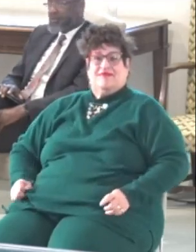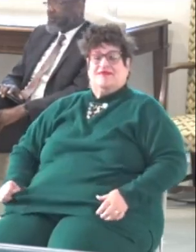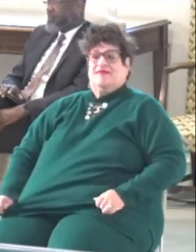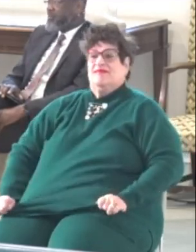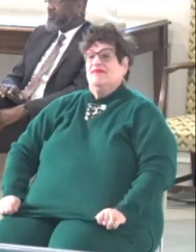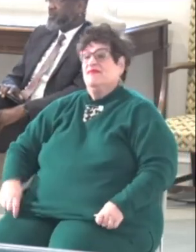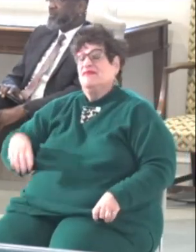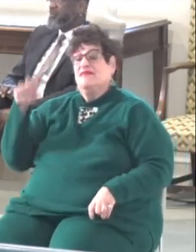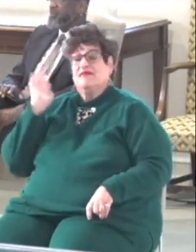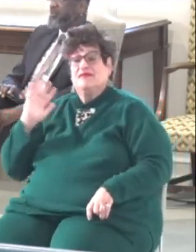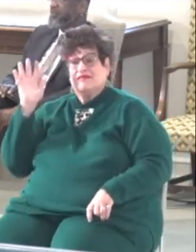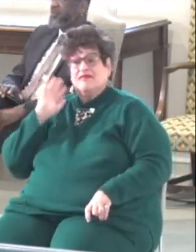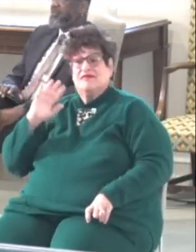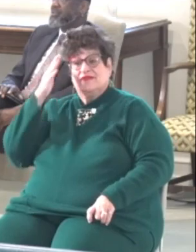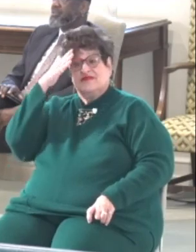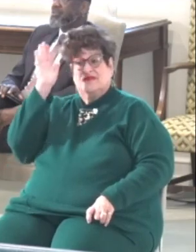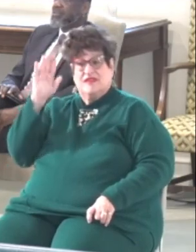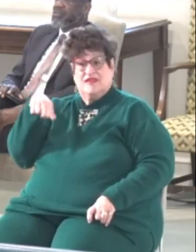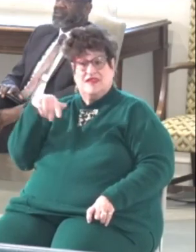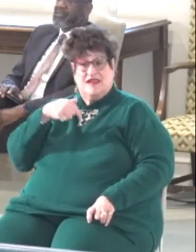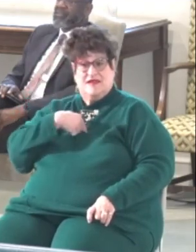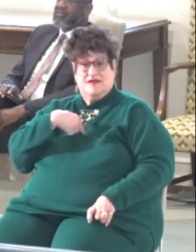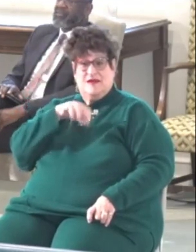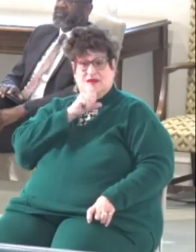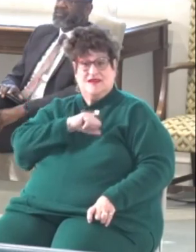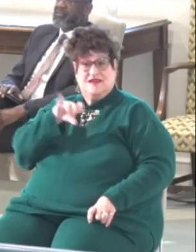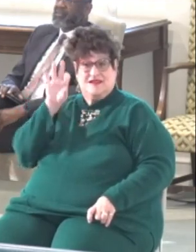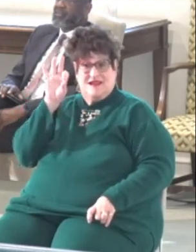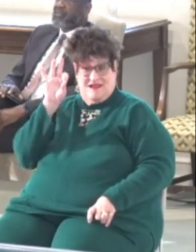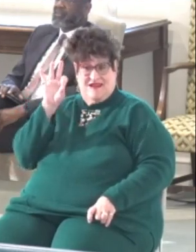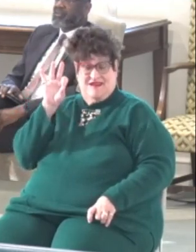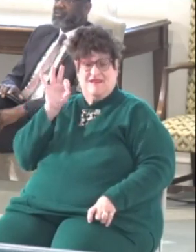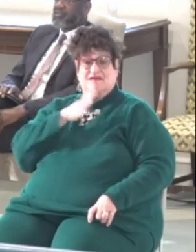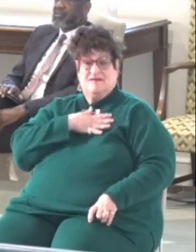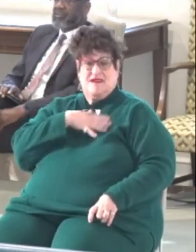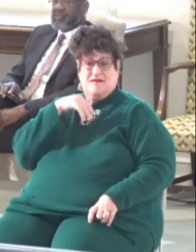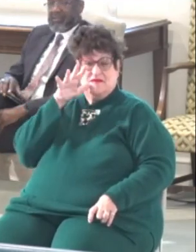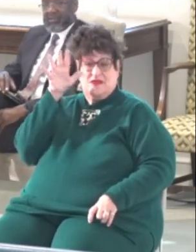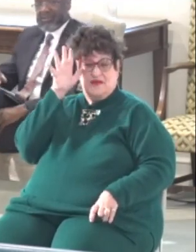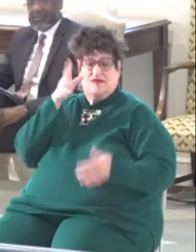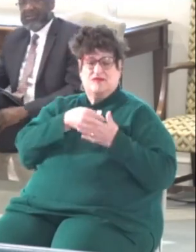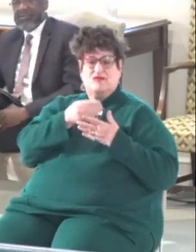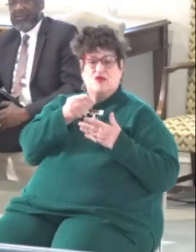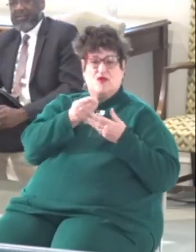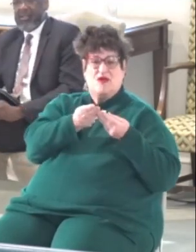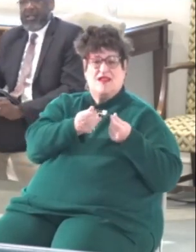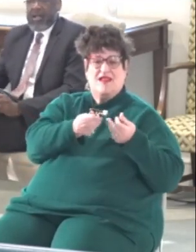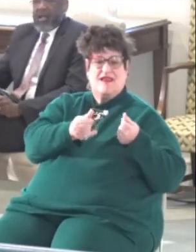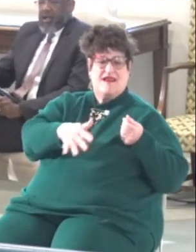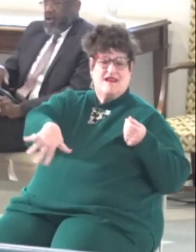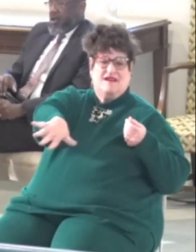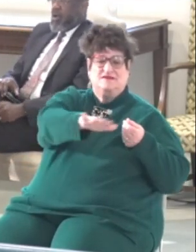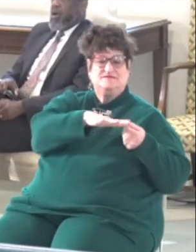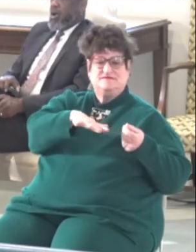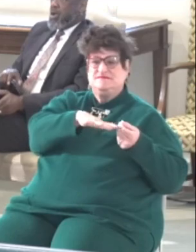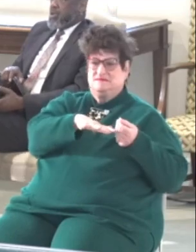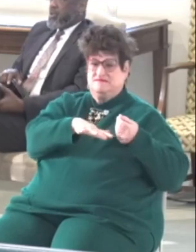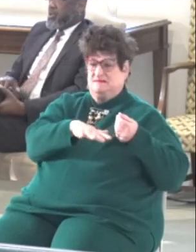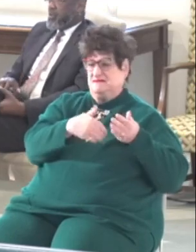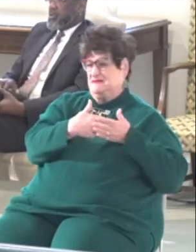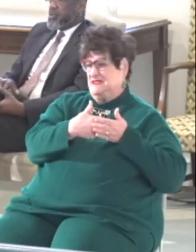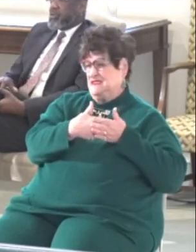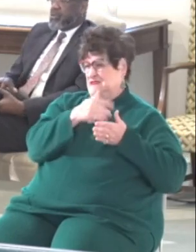When I was 9 years old, my parents bought a piece of land outside of Tulsa to raise some horses. This